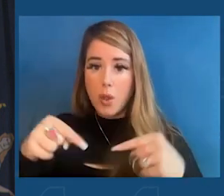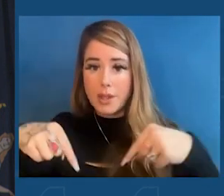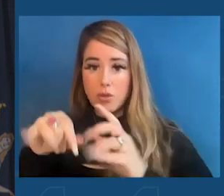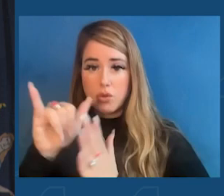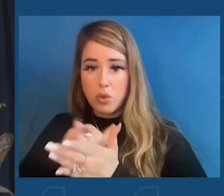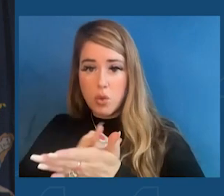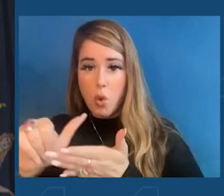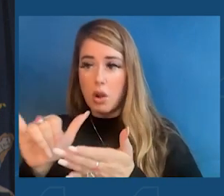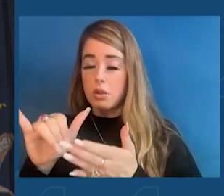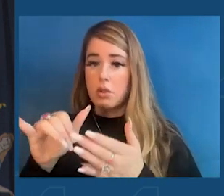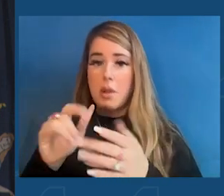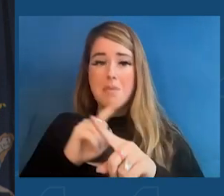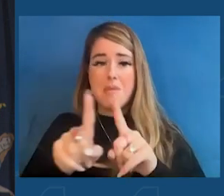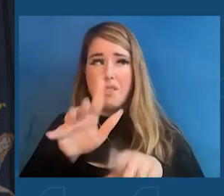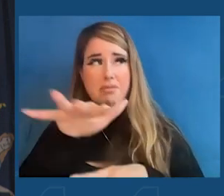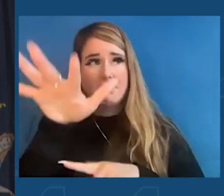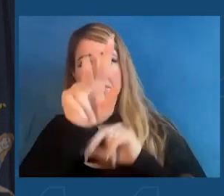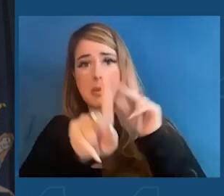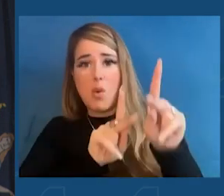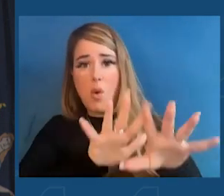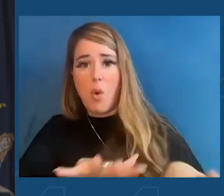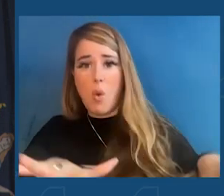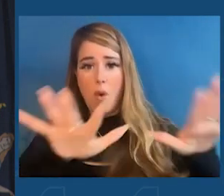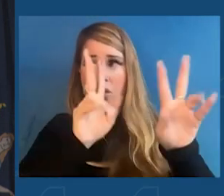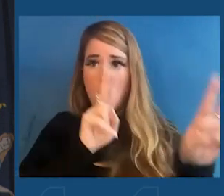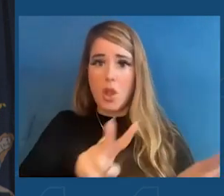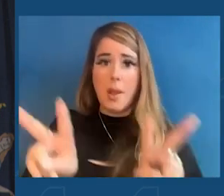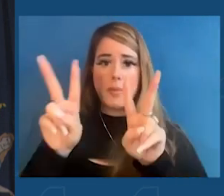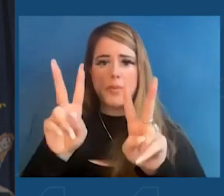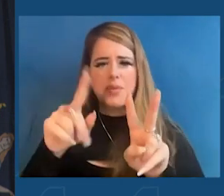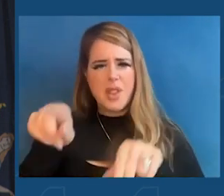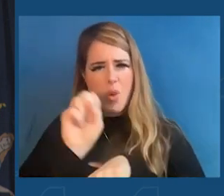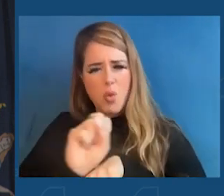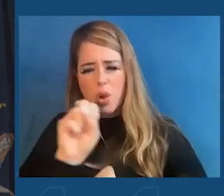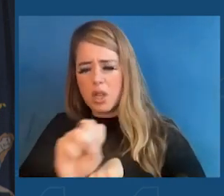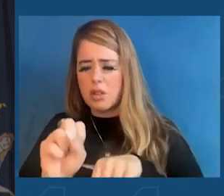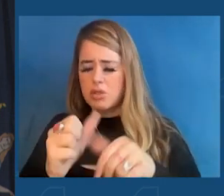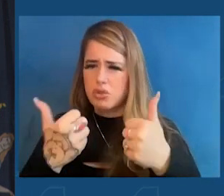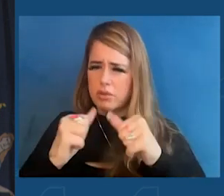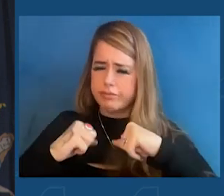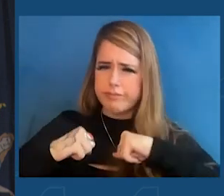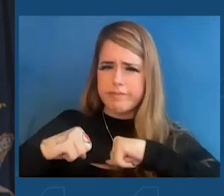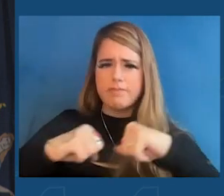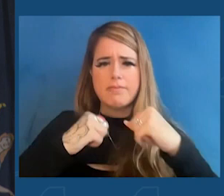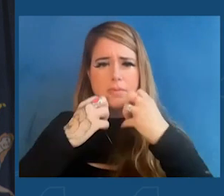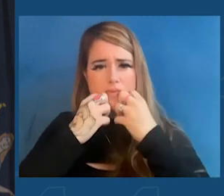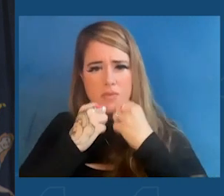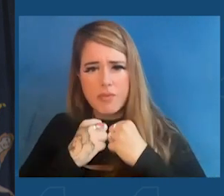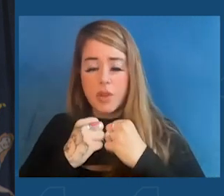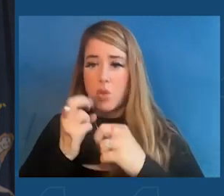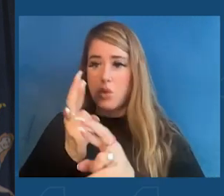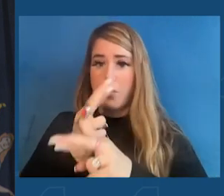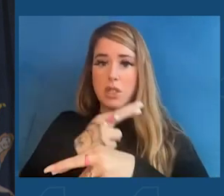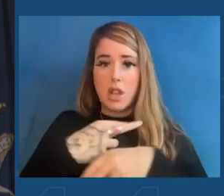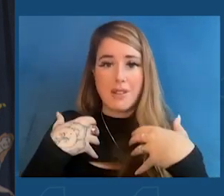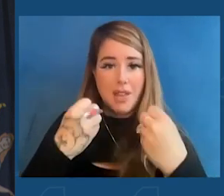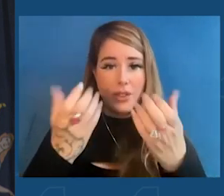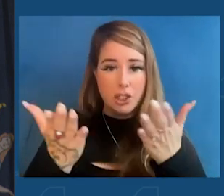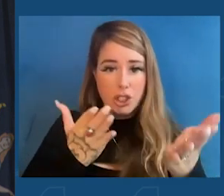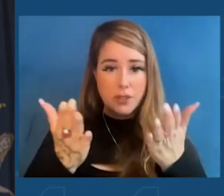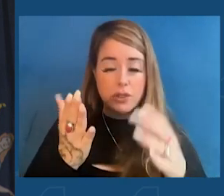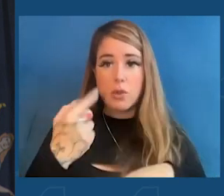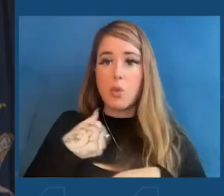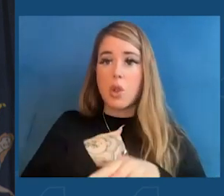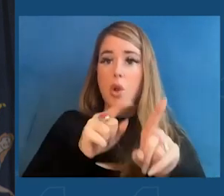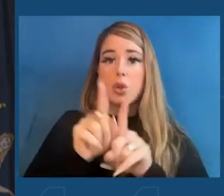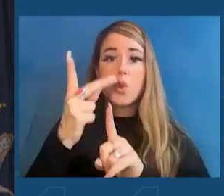nation look to, working to protect and advance access on reproductive health services. Elsewhere, there are elected officials